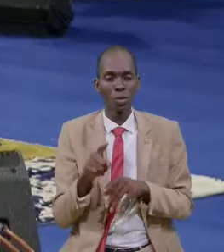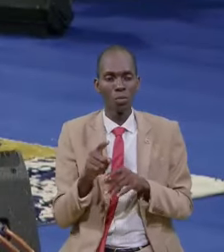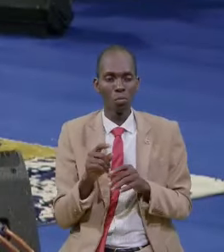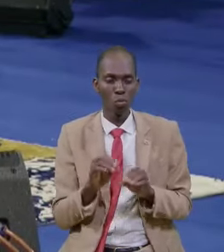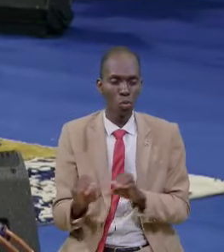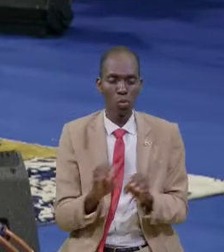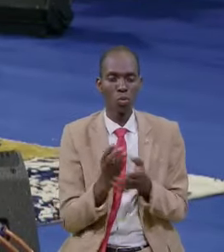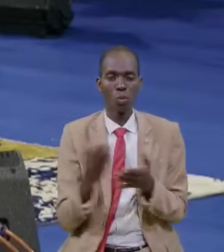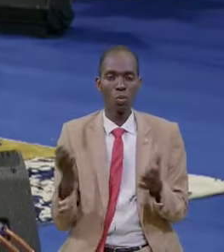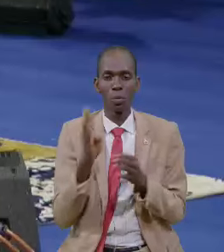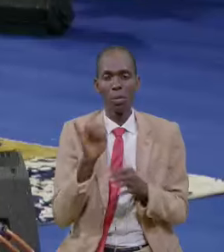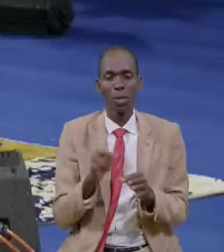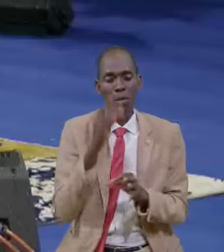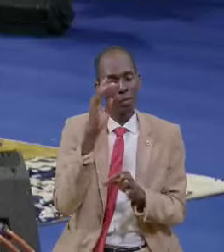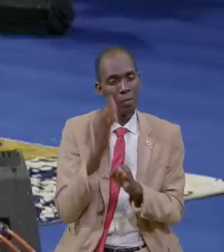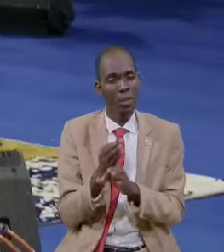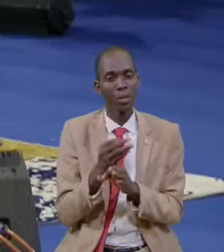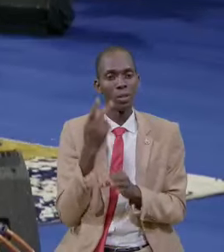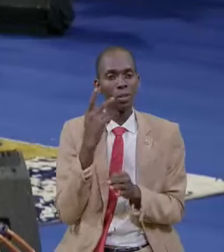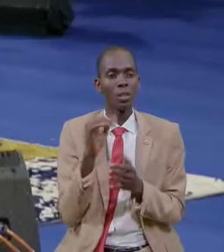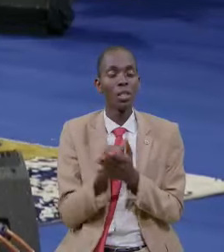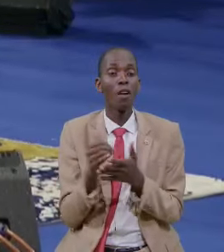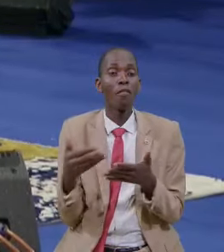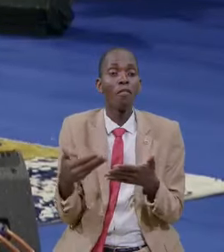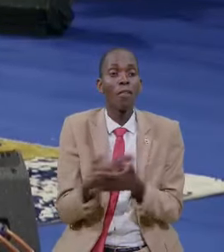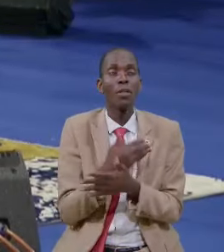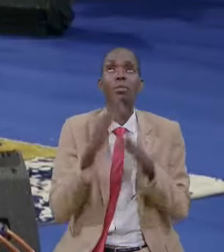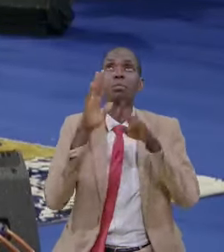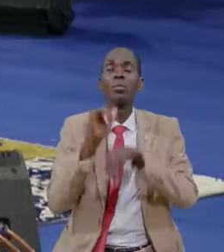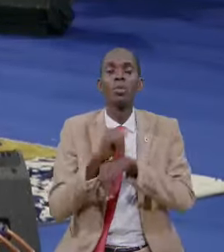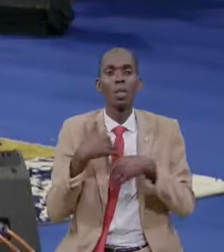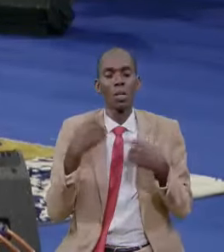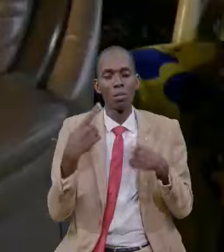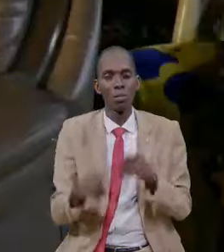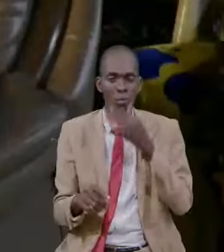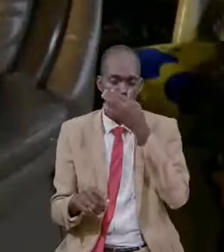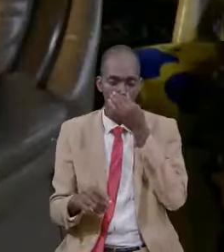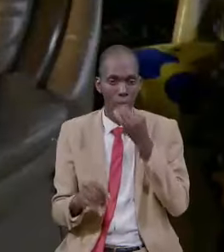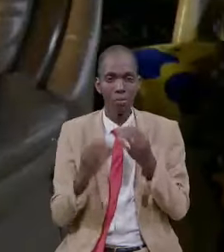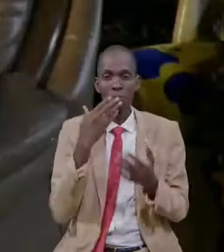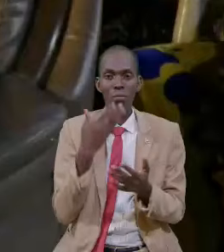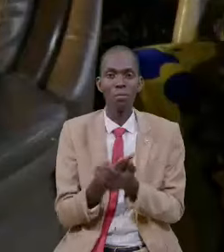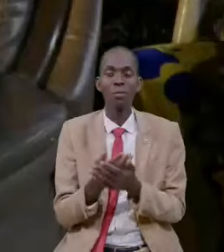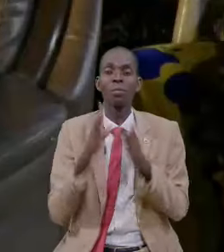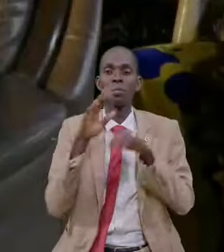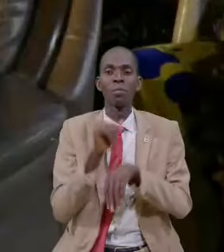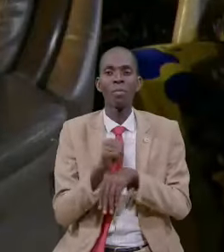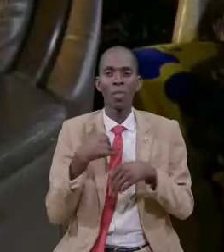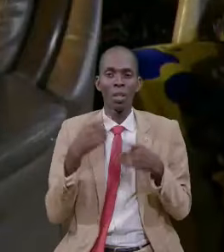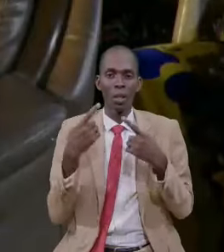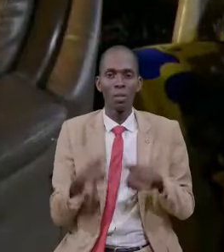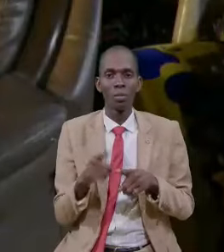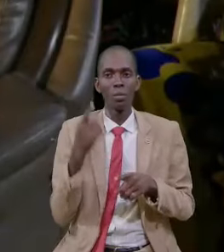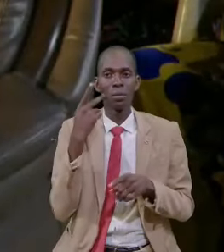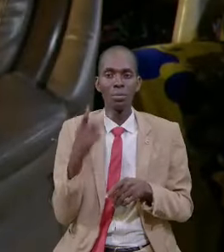miracle. Fresh miracle. Good miracle. That's what you are looking at tonight